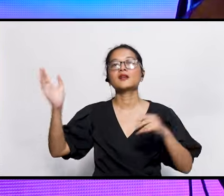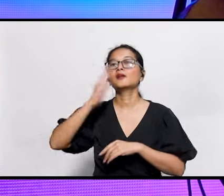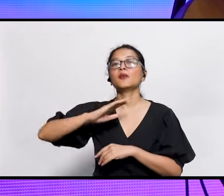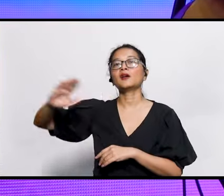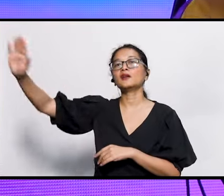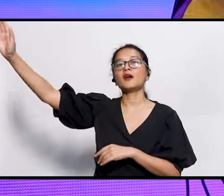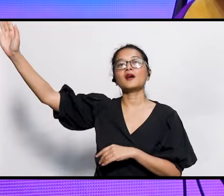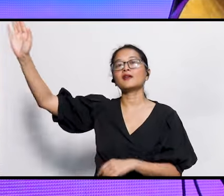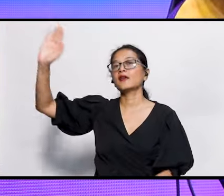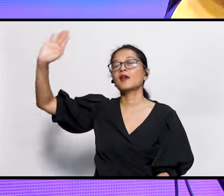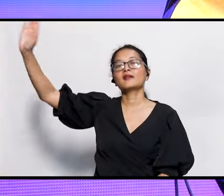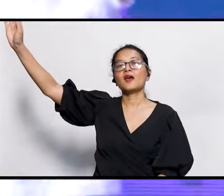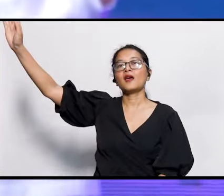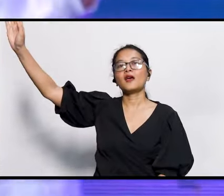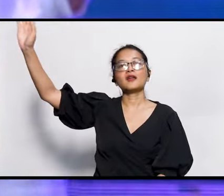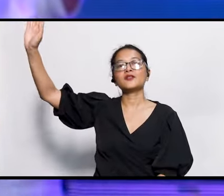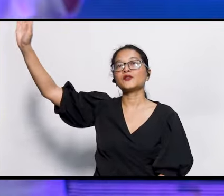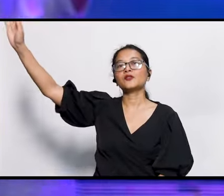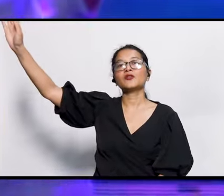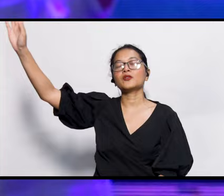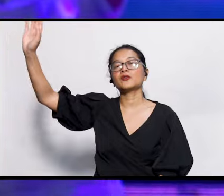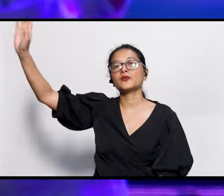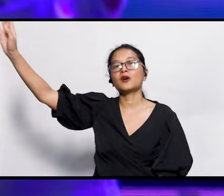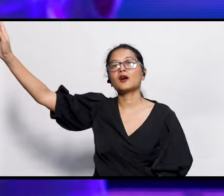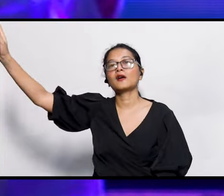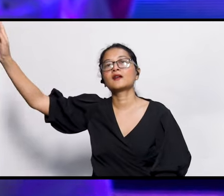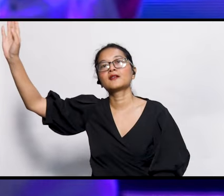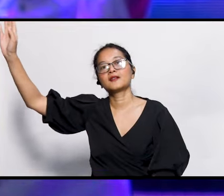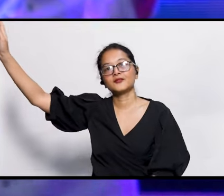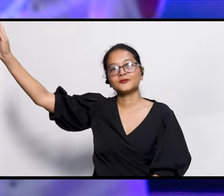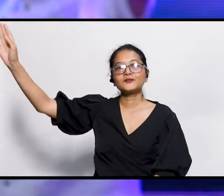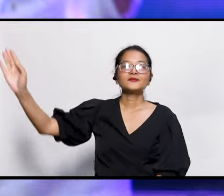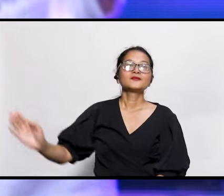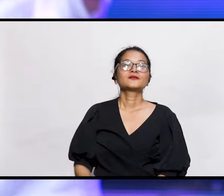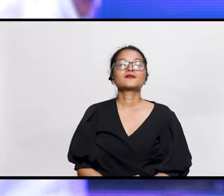darkness my god that is that is who you